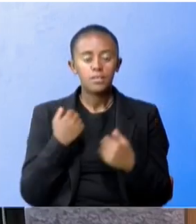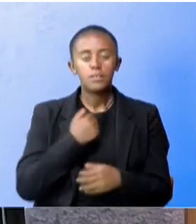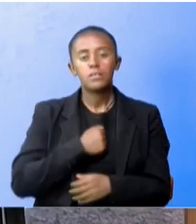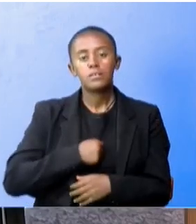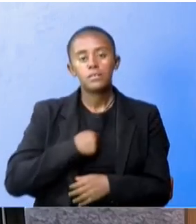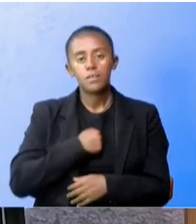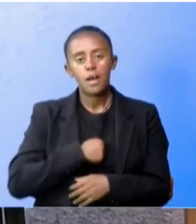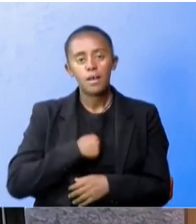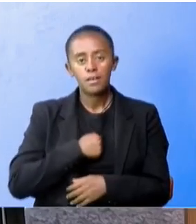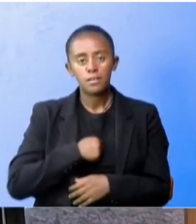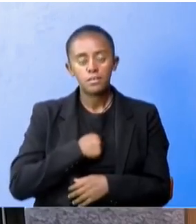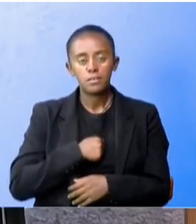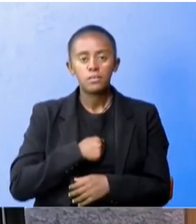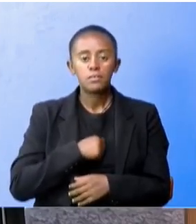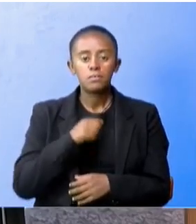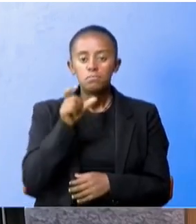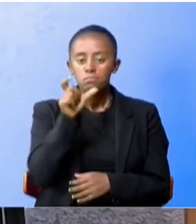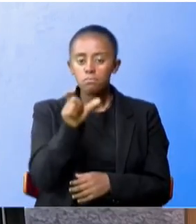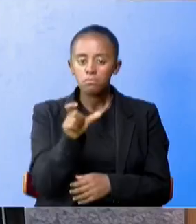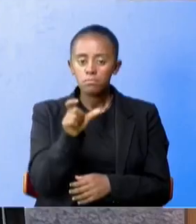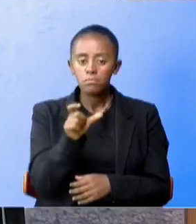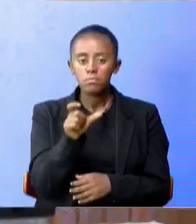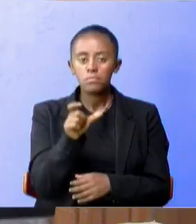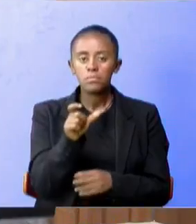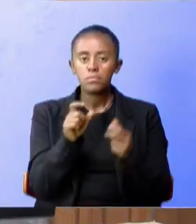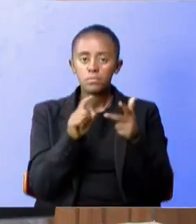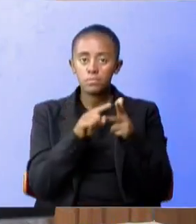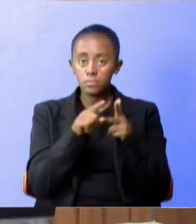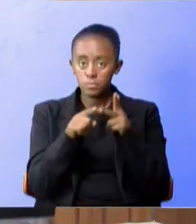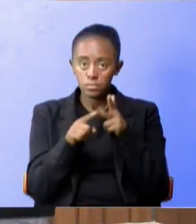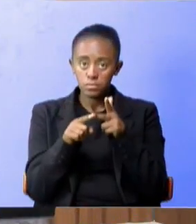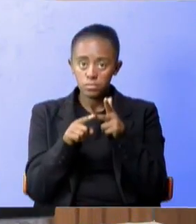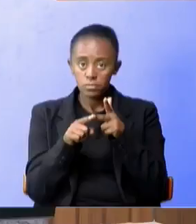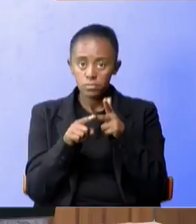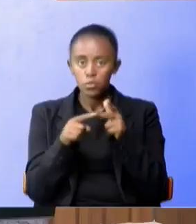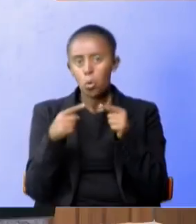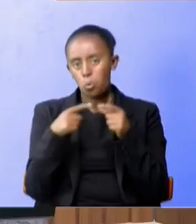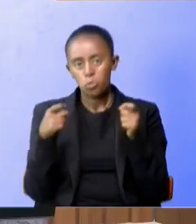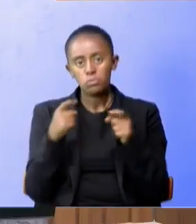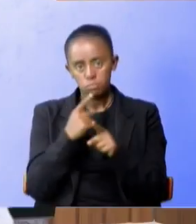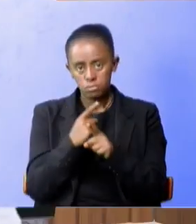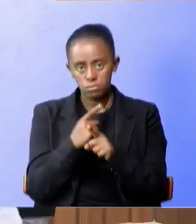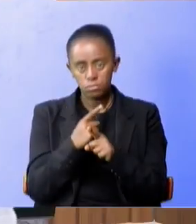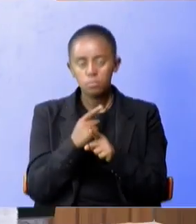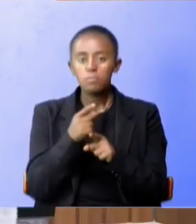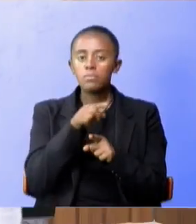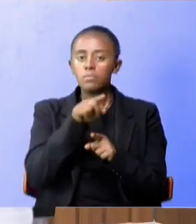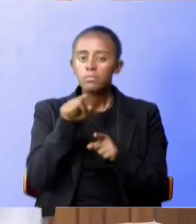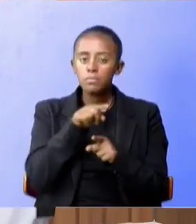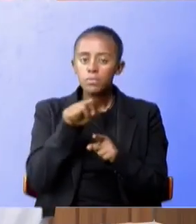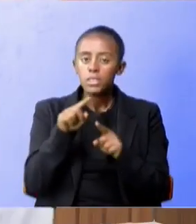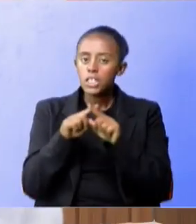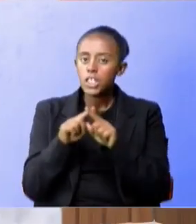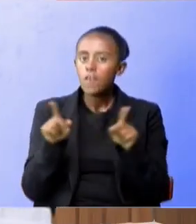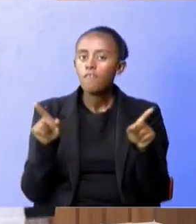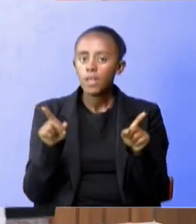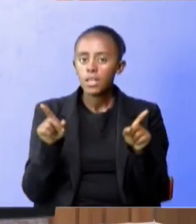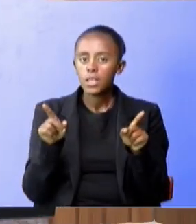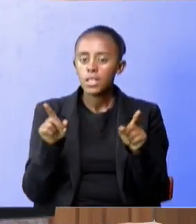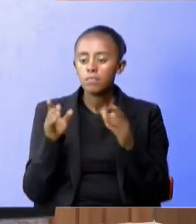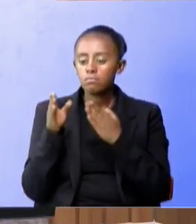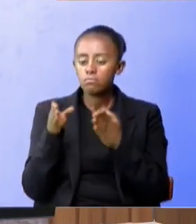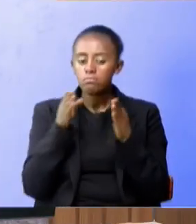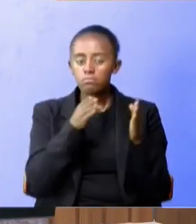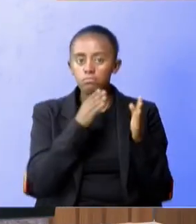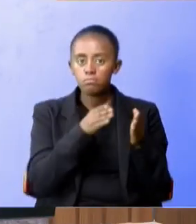sad. So we find these three, they are opposites, but we find them in different